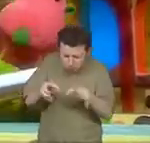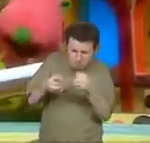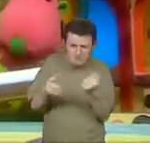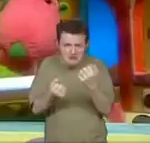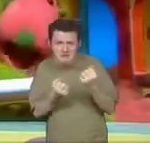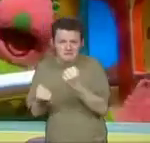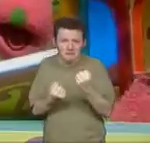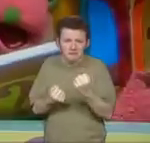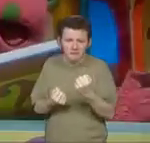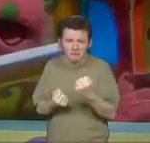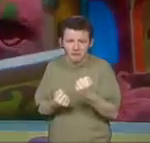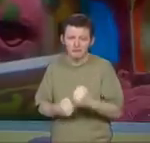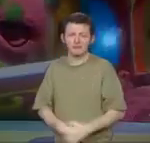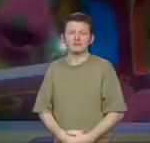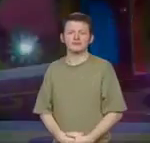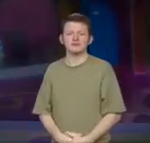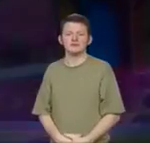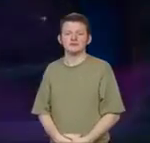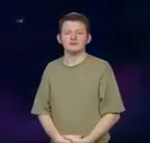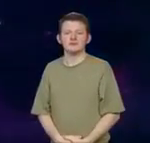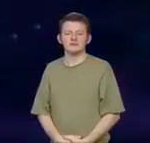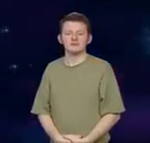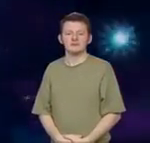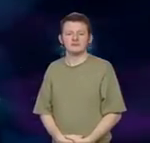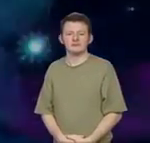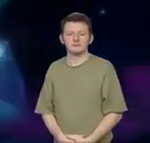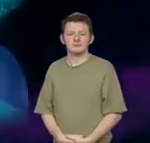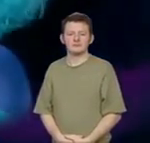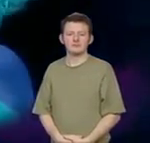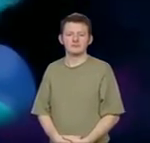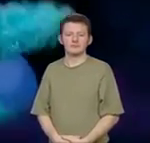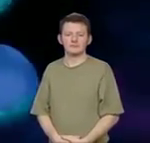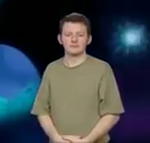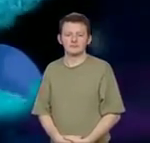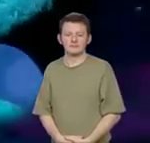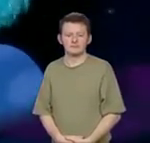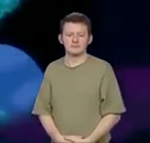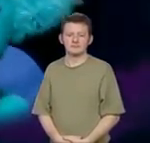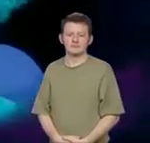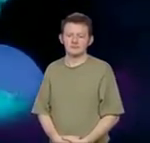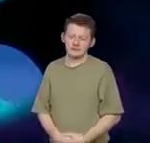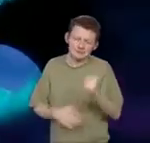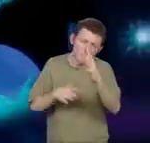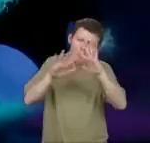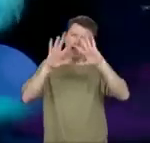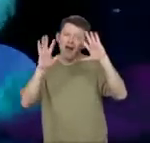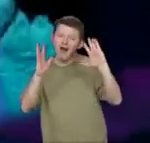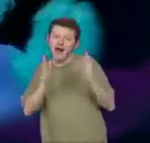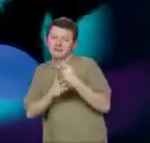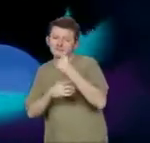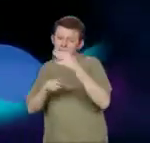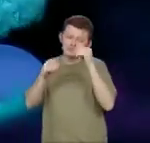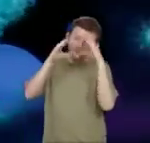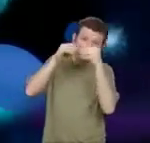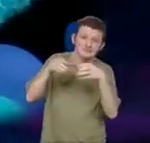encyclopedia. You've been on planets where the dozy do sleeps, the